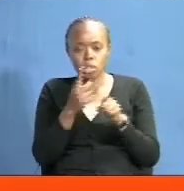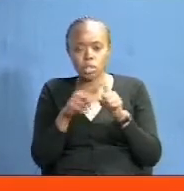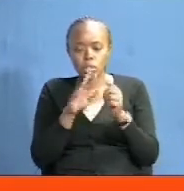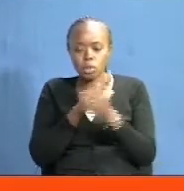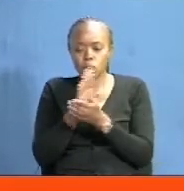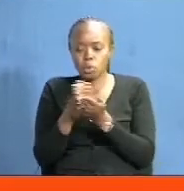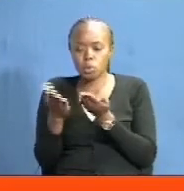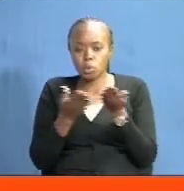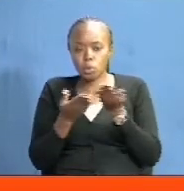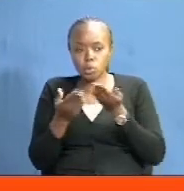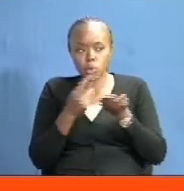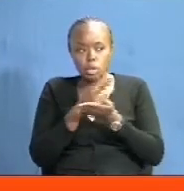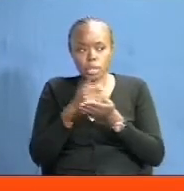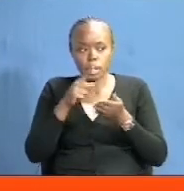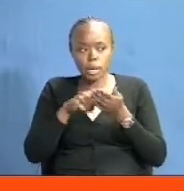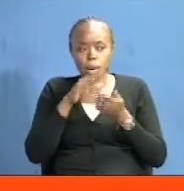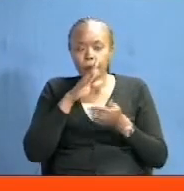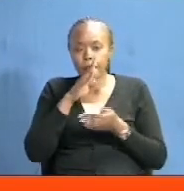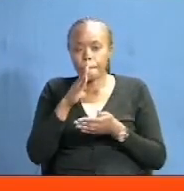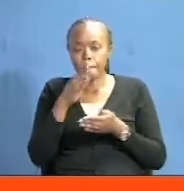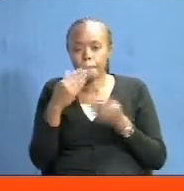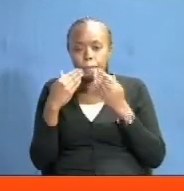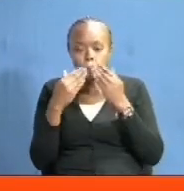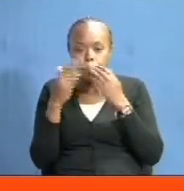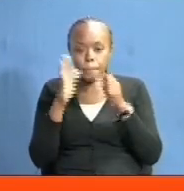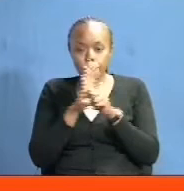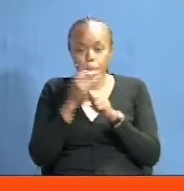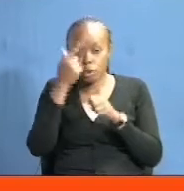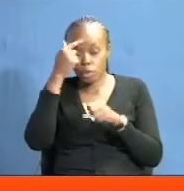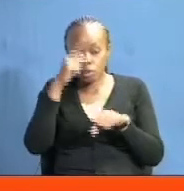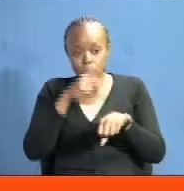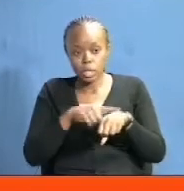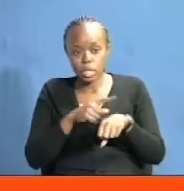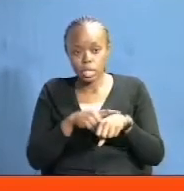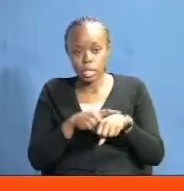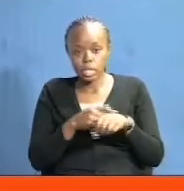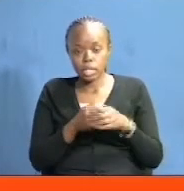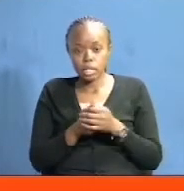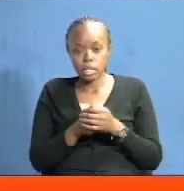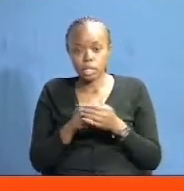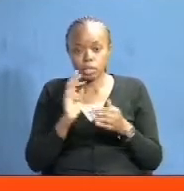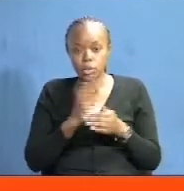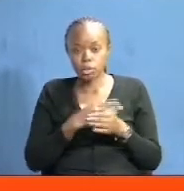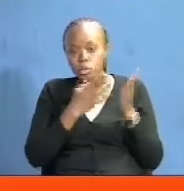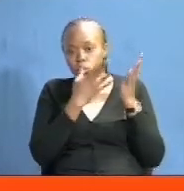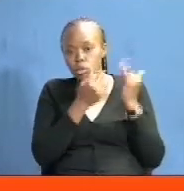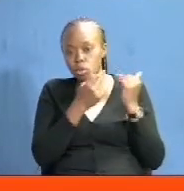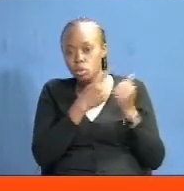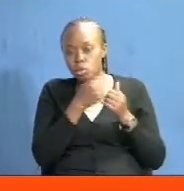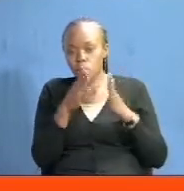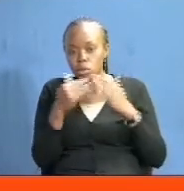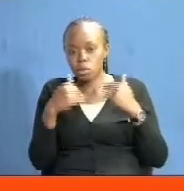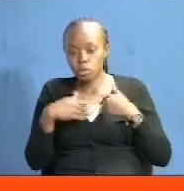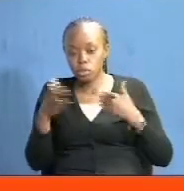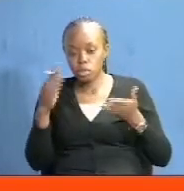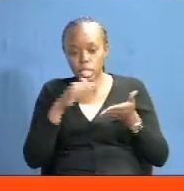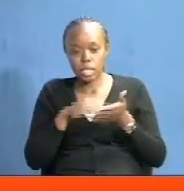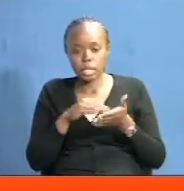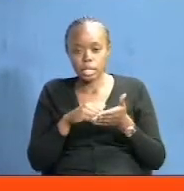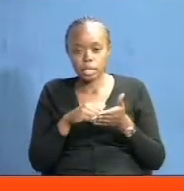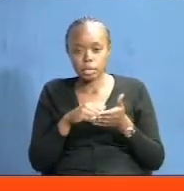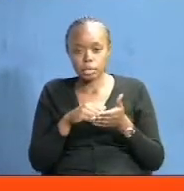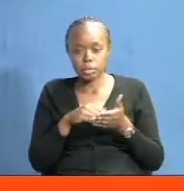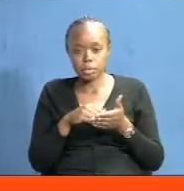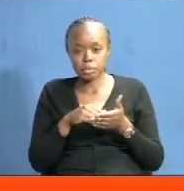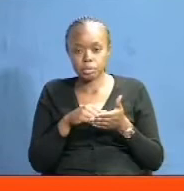and where do they need to be. So thank you so much for your time. We hope to have you here again and again. Thank you for having me. Right.